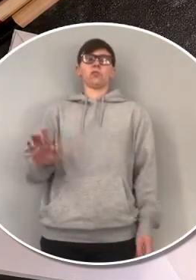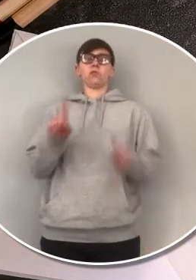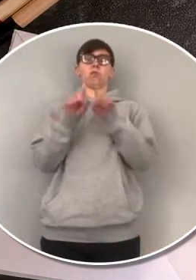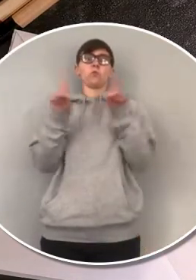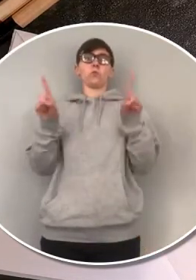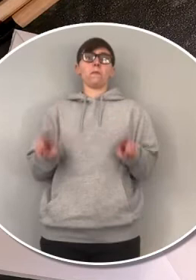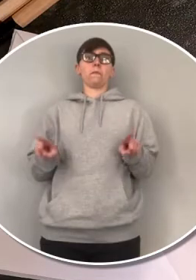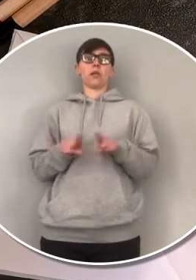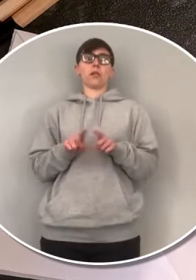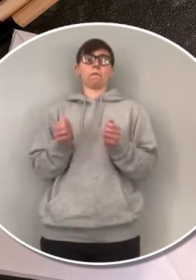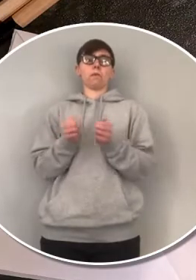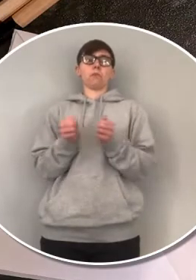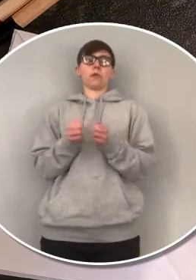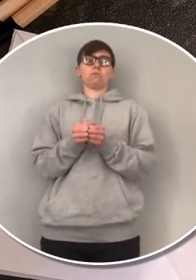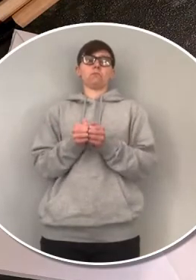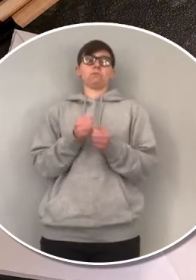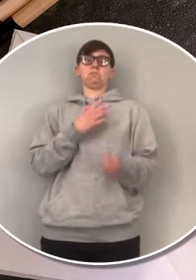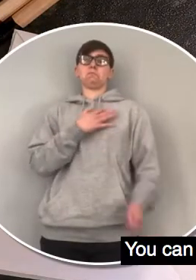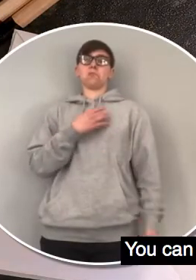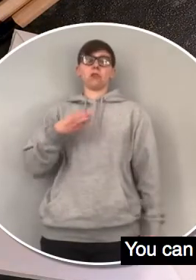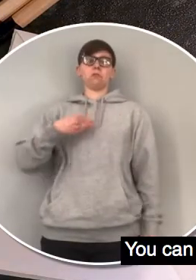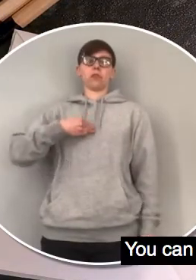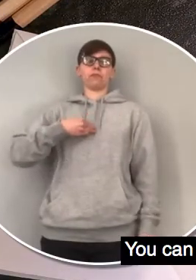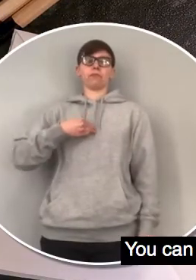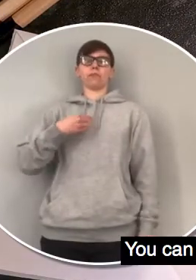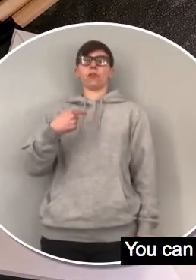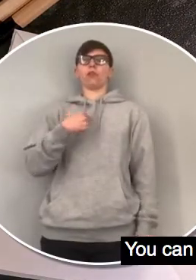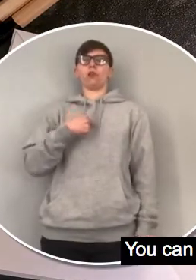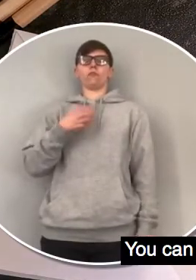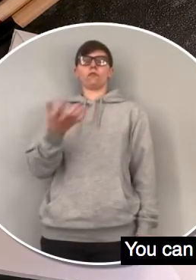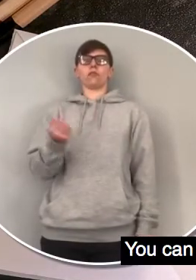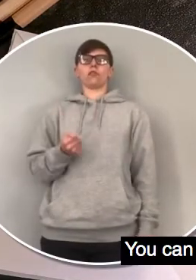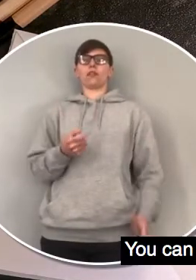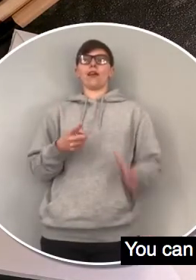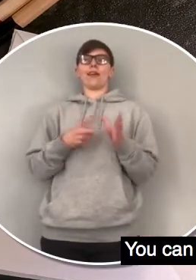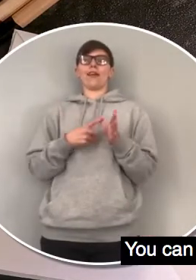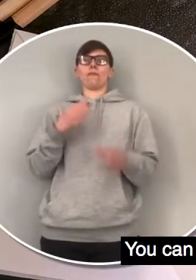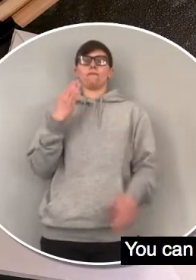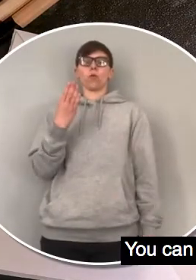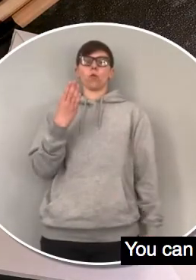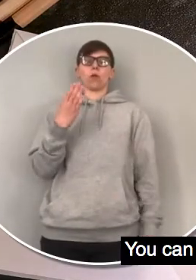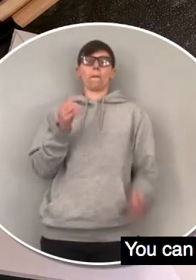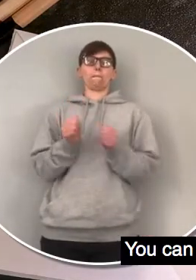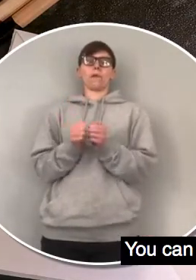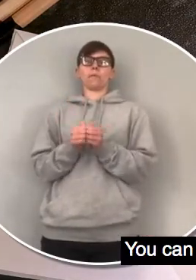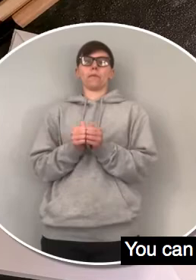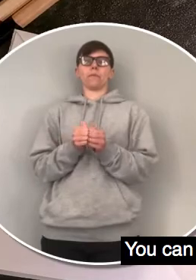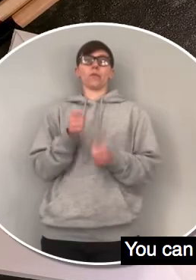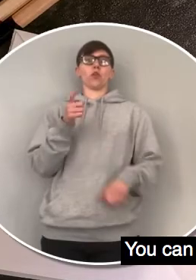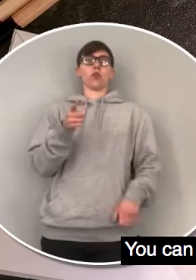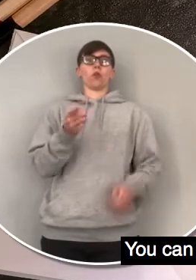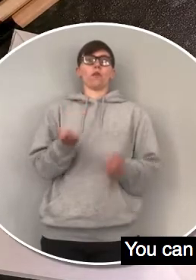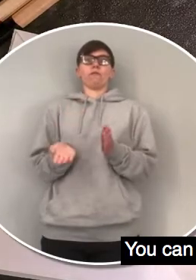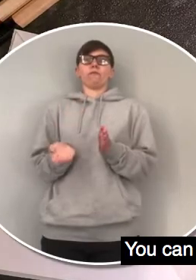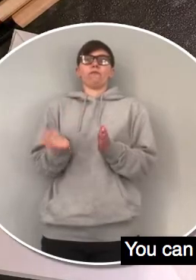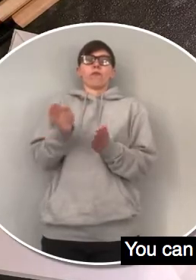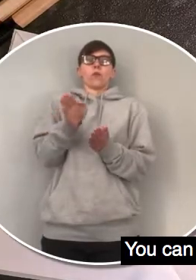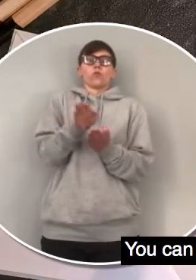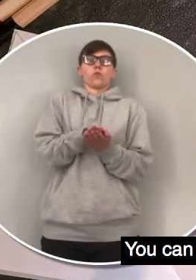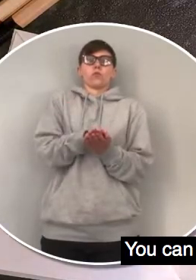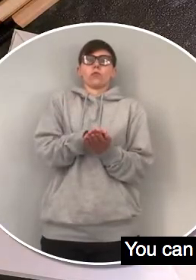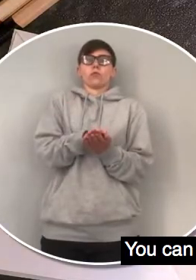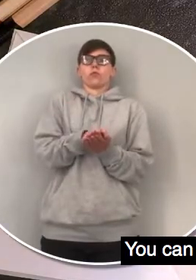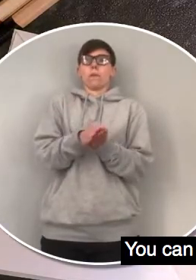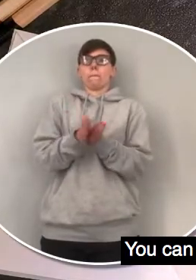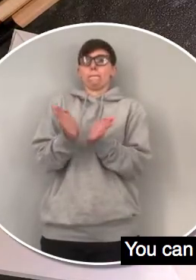I'm using an A4 piece of paper. You can fold the bottom corner over to the